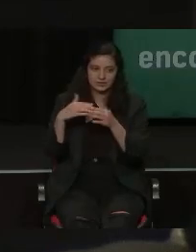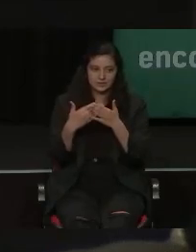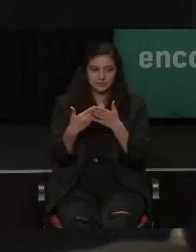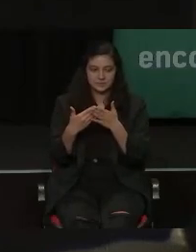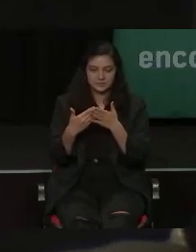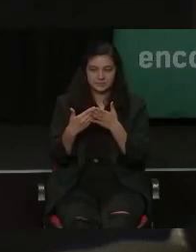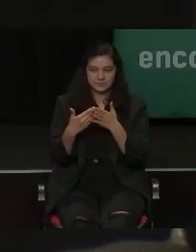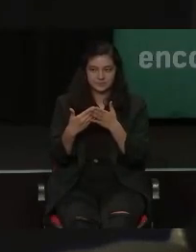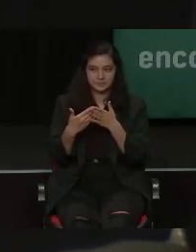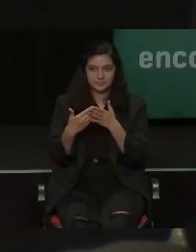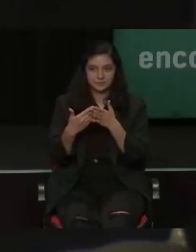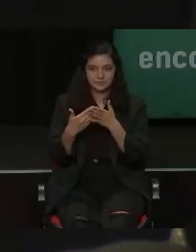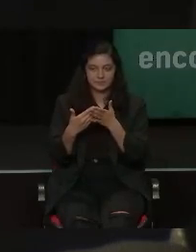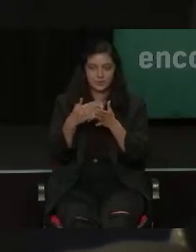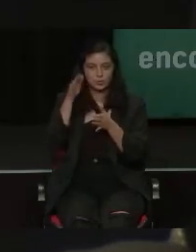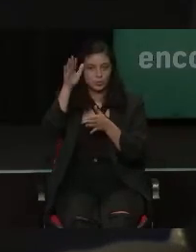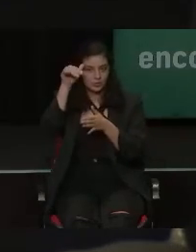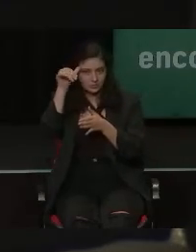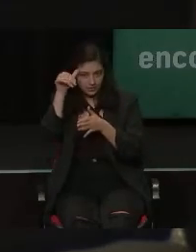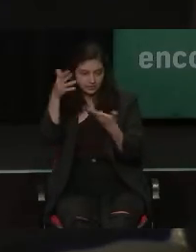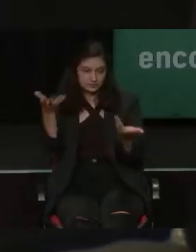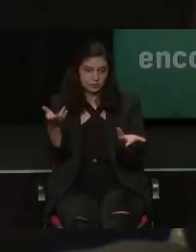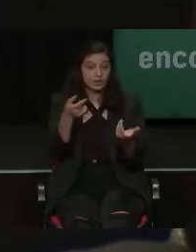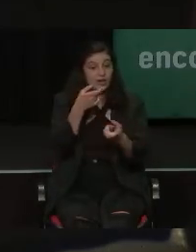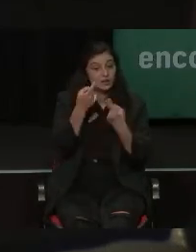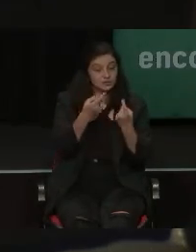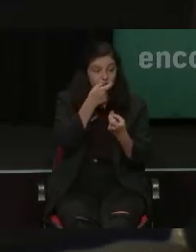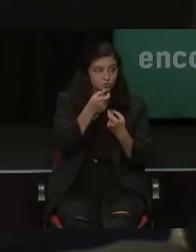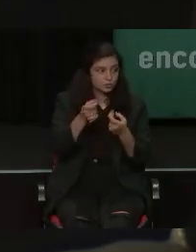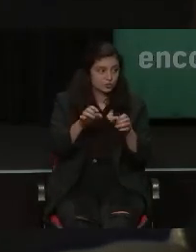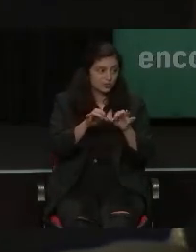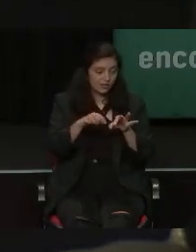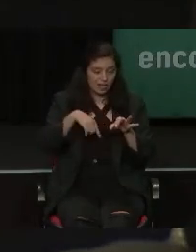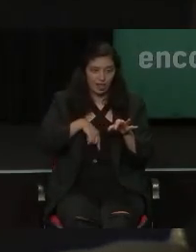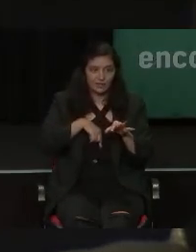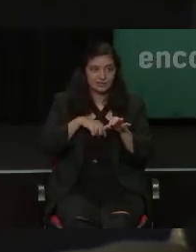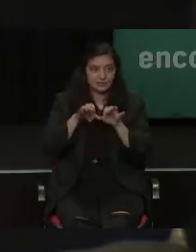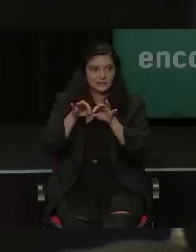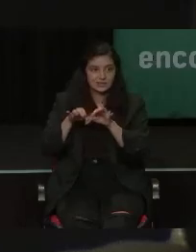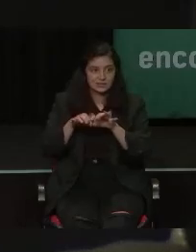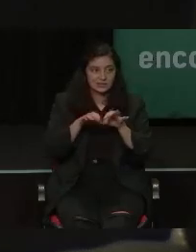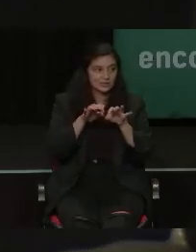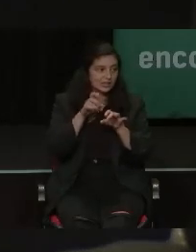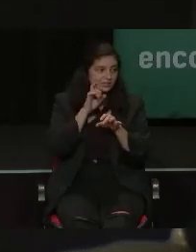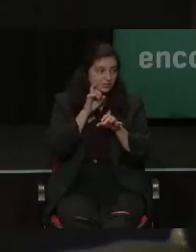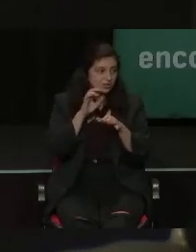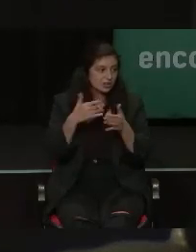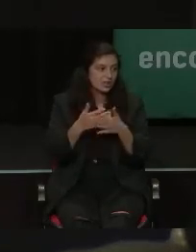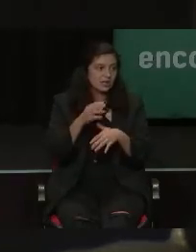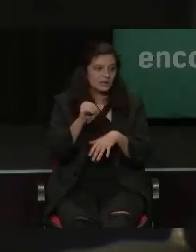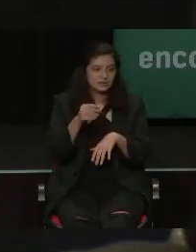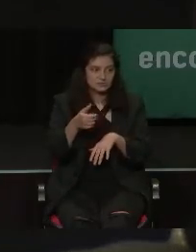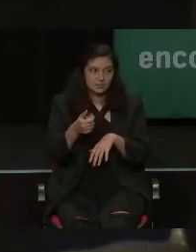multi-resistant bacteria would be in the animal, and people had the same